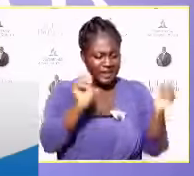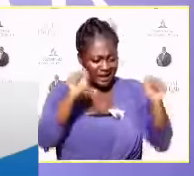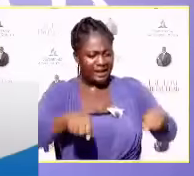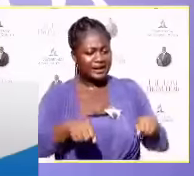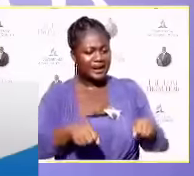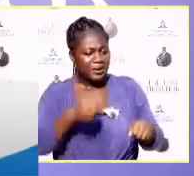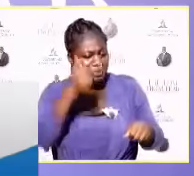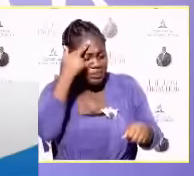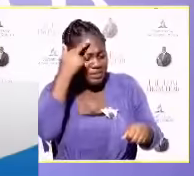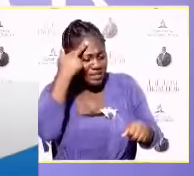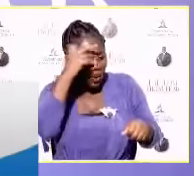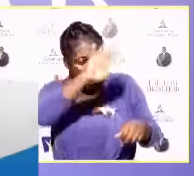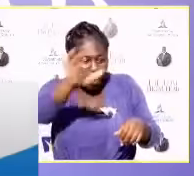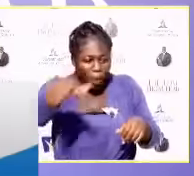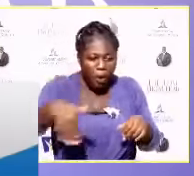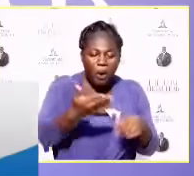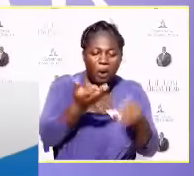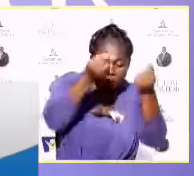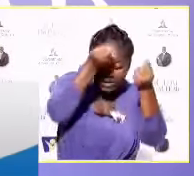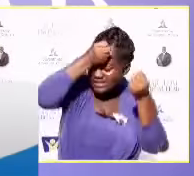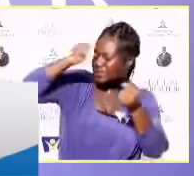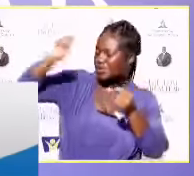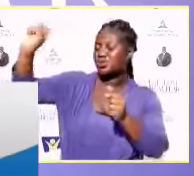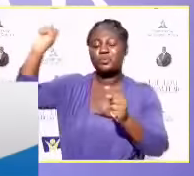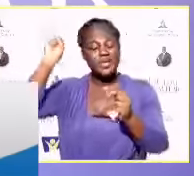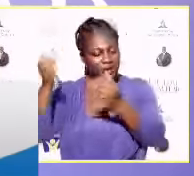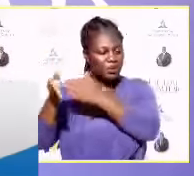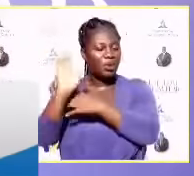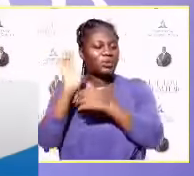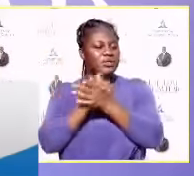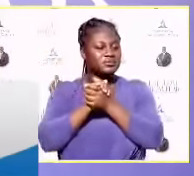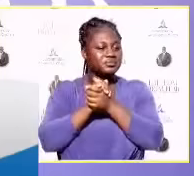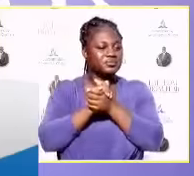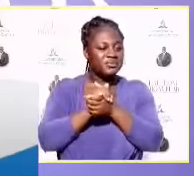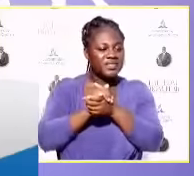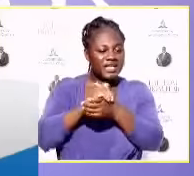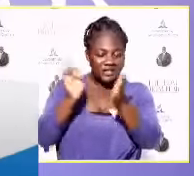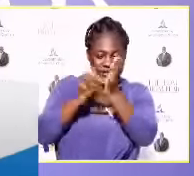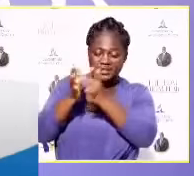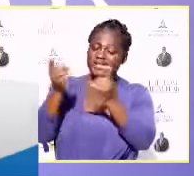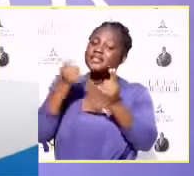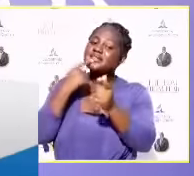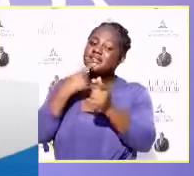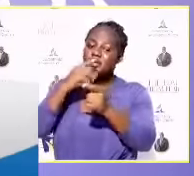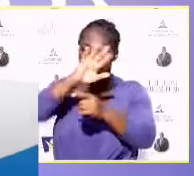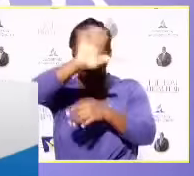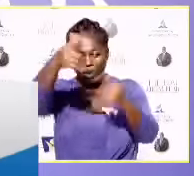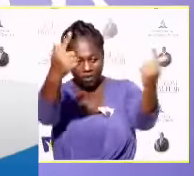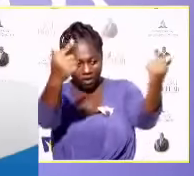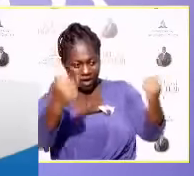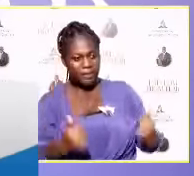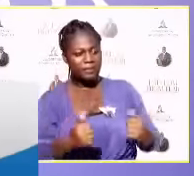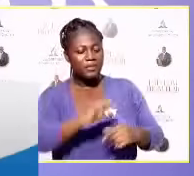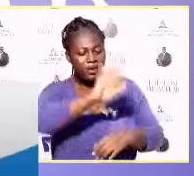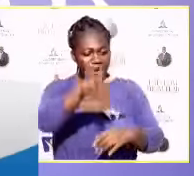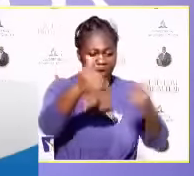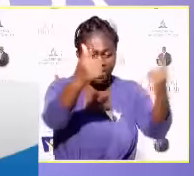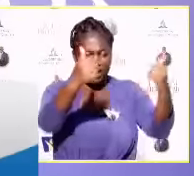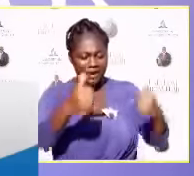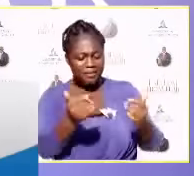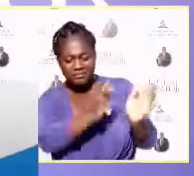Because you're on a path of disobedience. And Jesus says, come. And then Jesus said, brah. Get off that